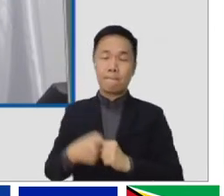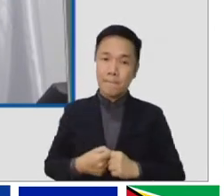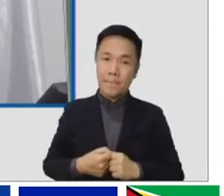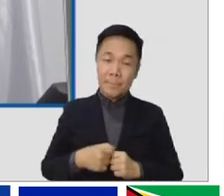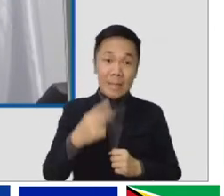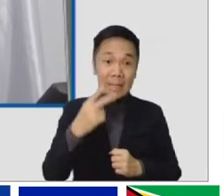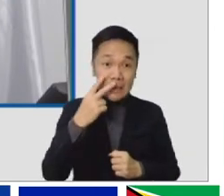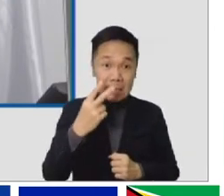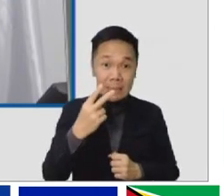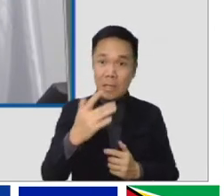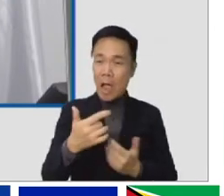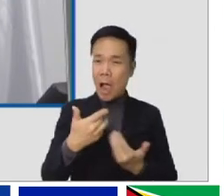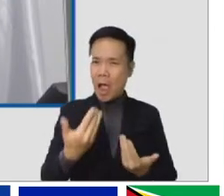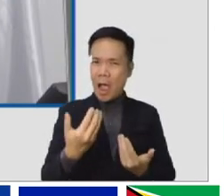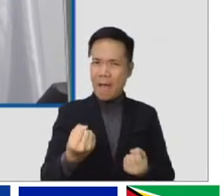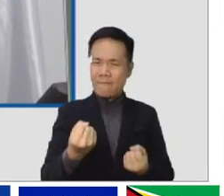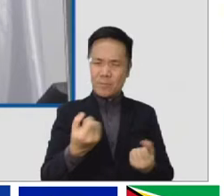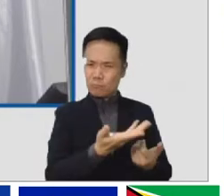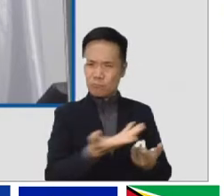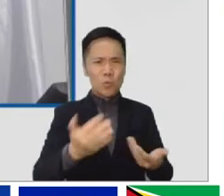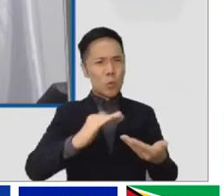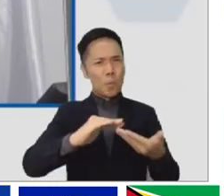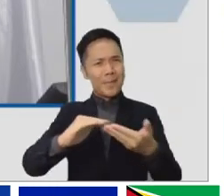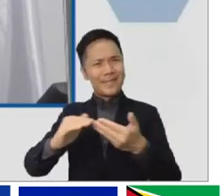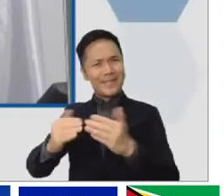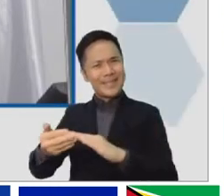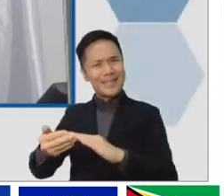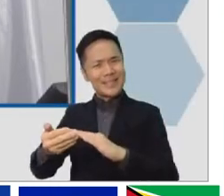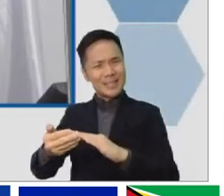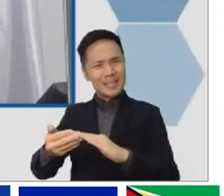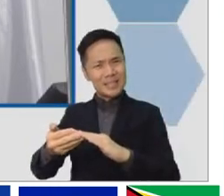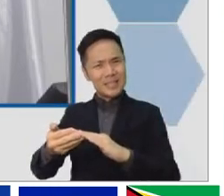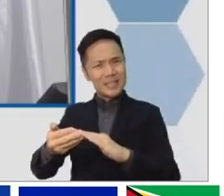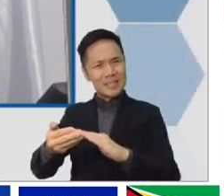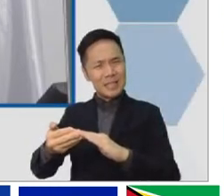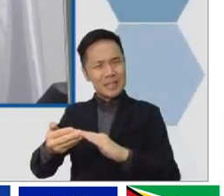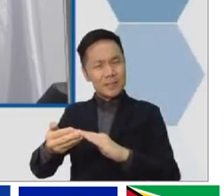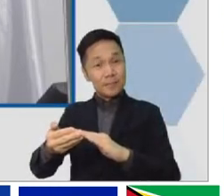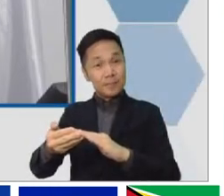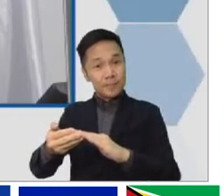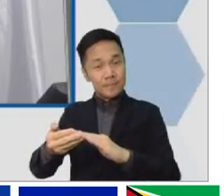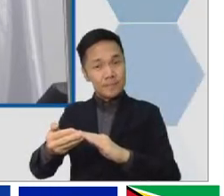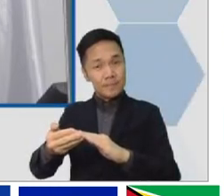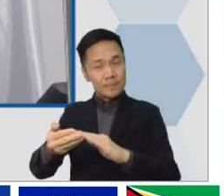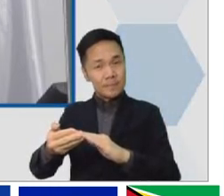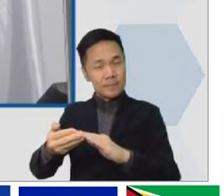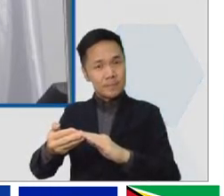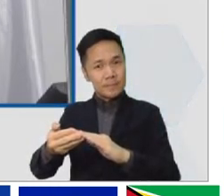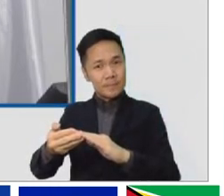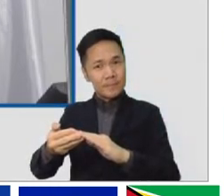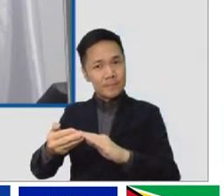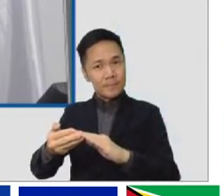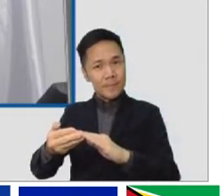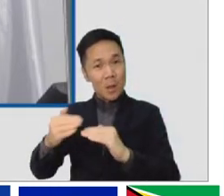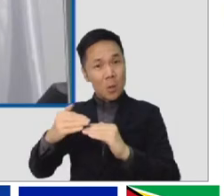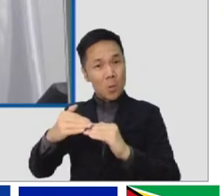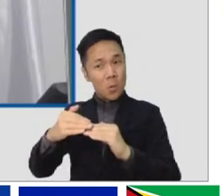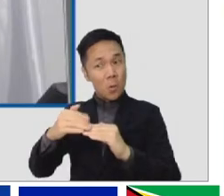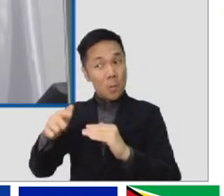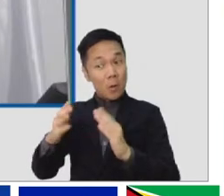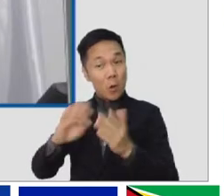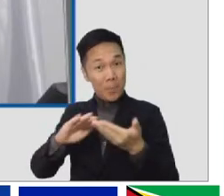community process. And through this means, we can also increase our resiliency as well. We know